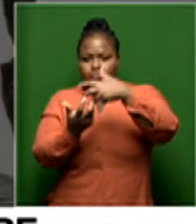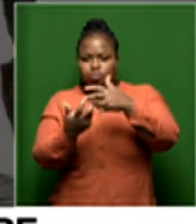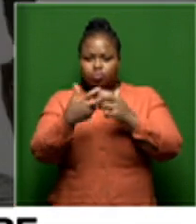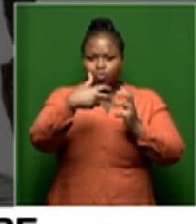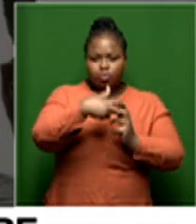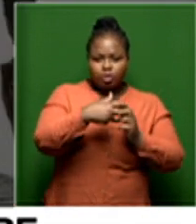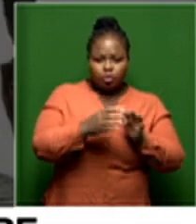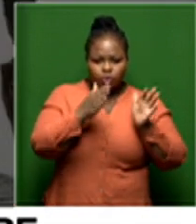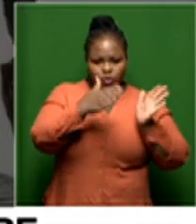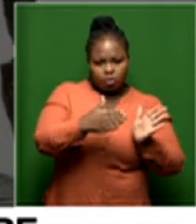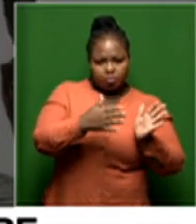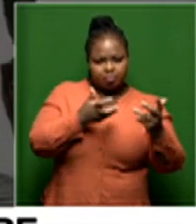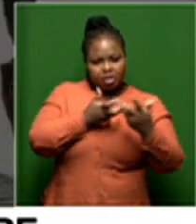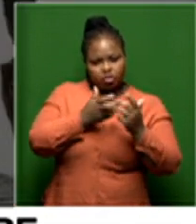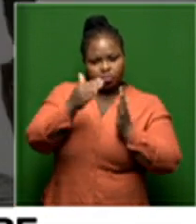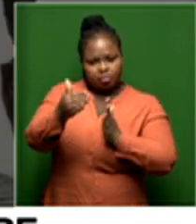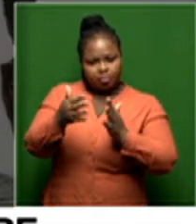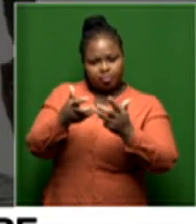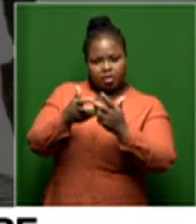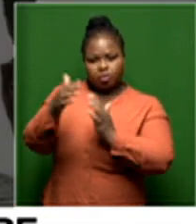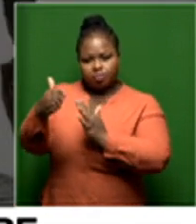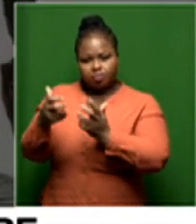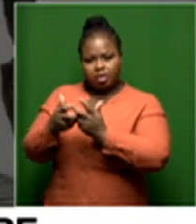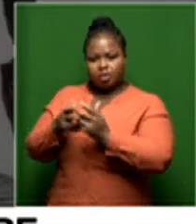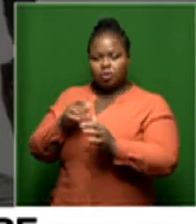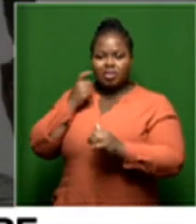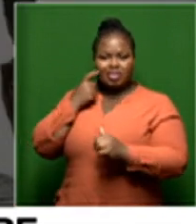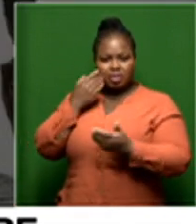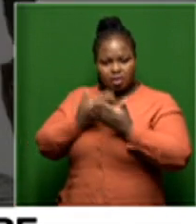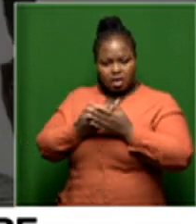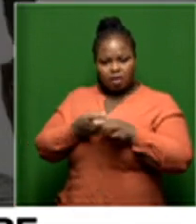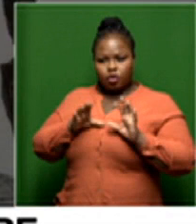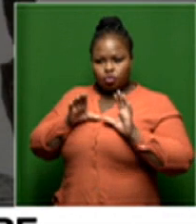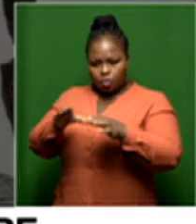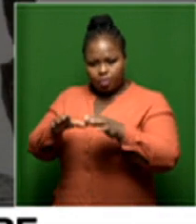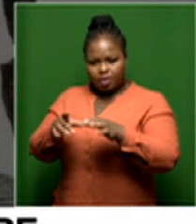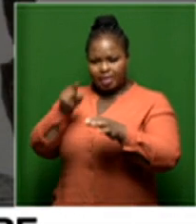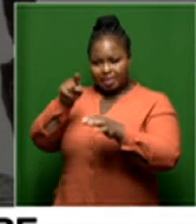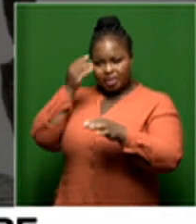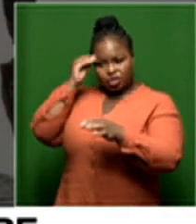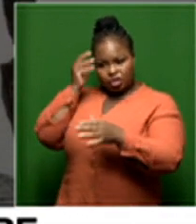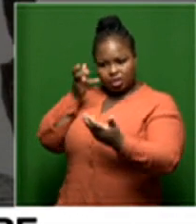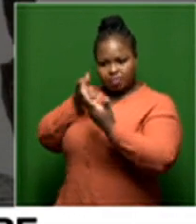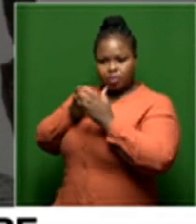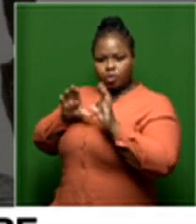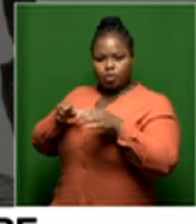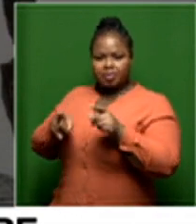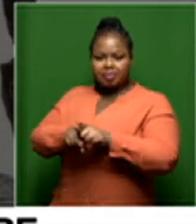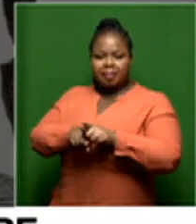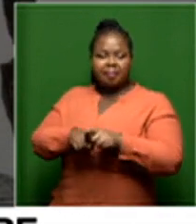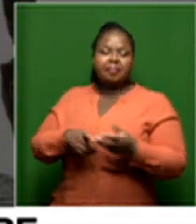various sessions so that particular collectors sort of have a convenient group of items that they might be interested